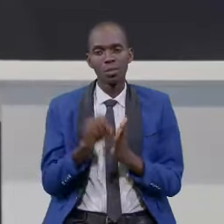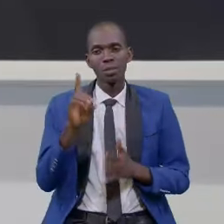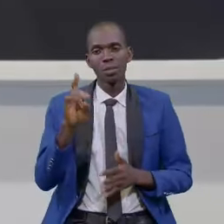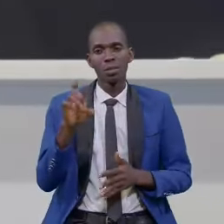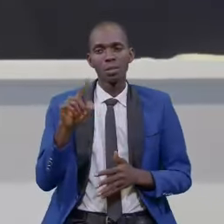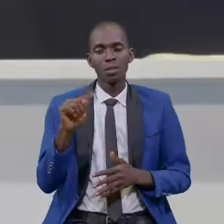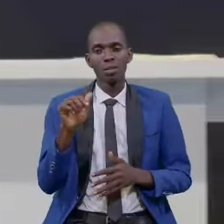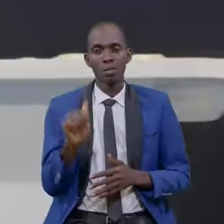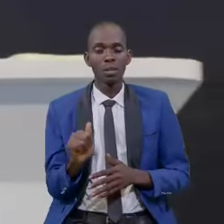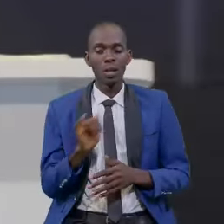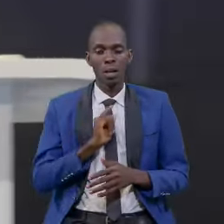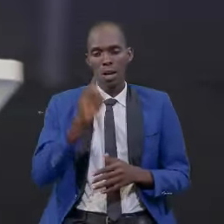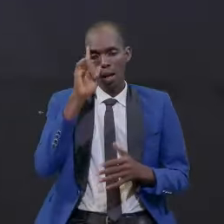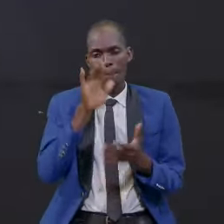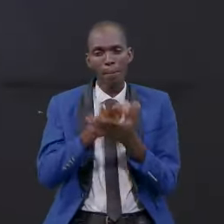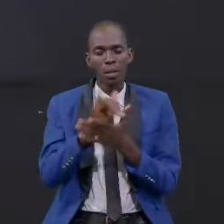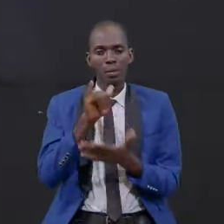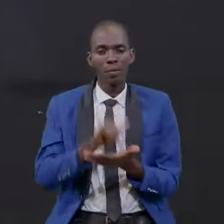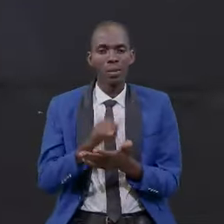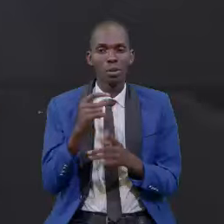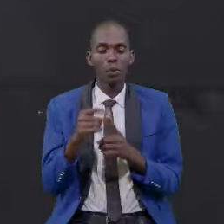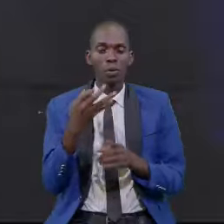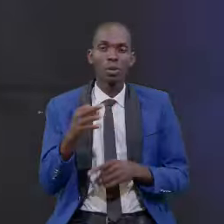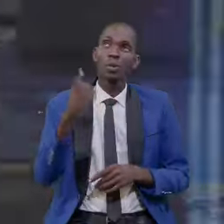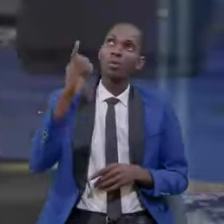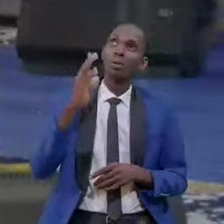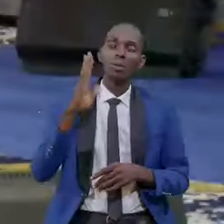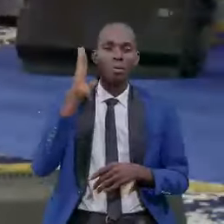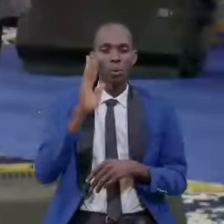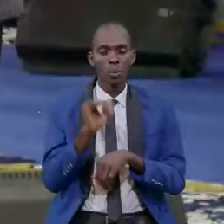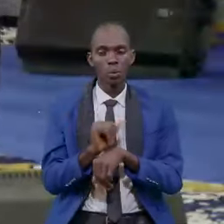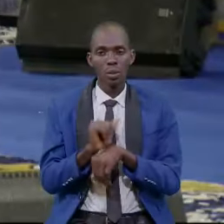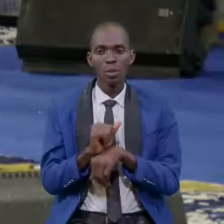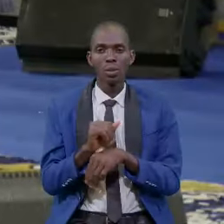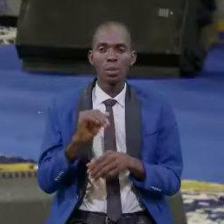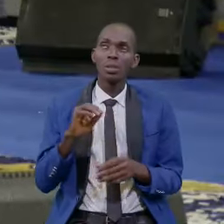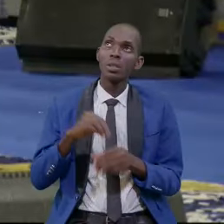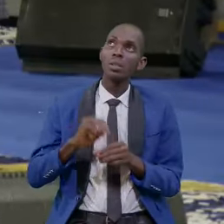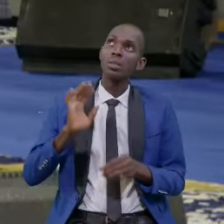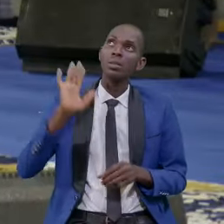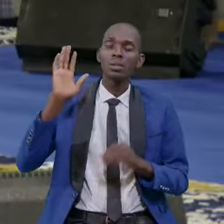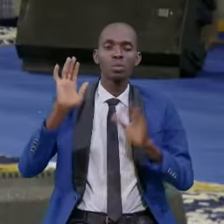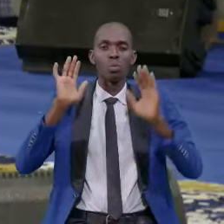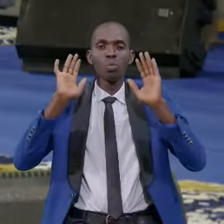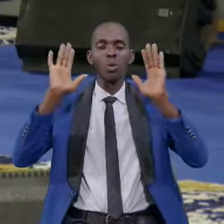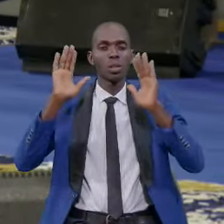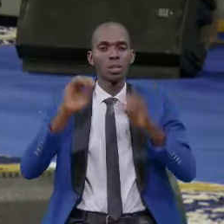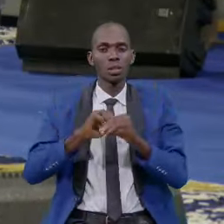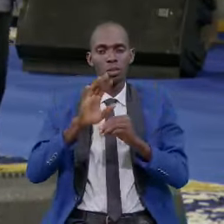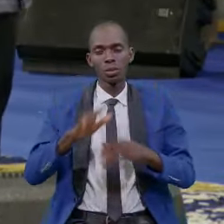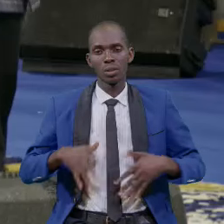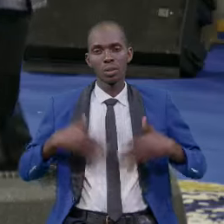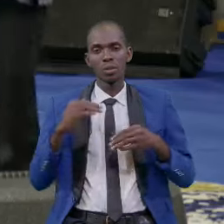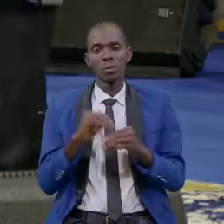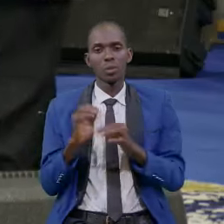the word of God will work its wonders in your life. Tonight